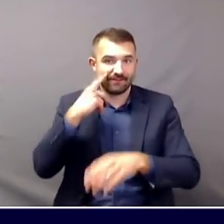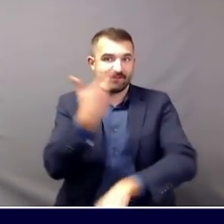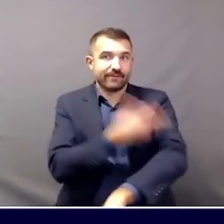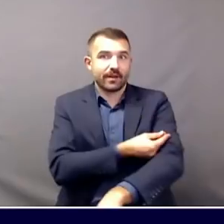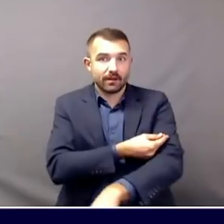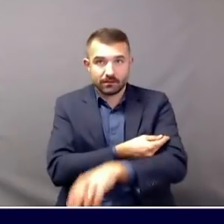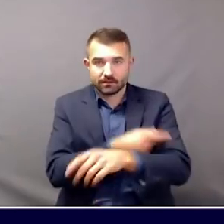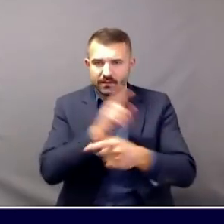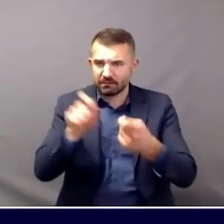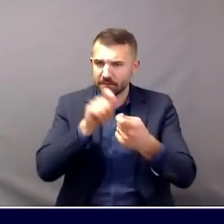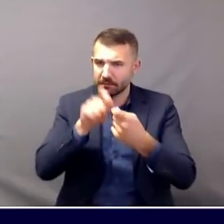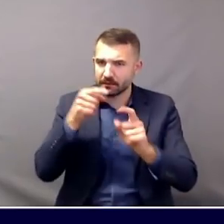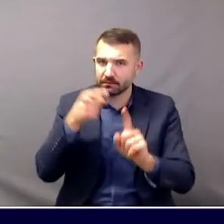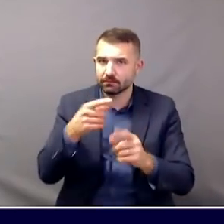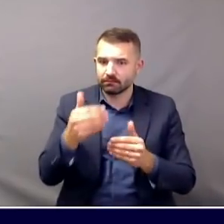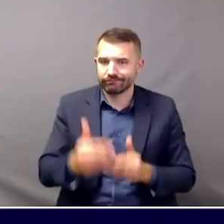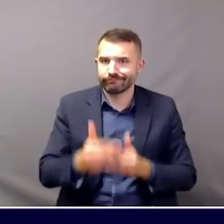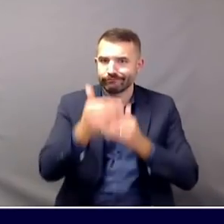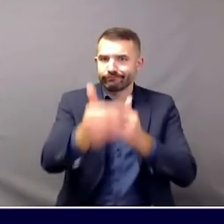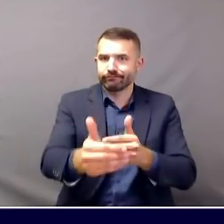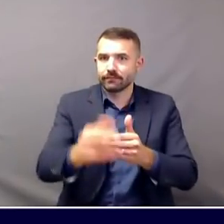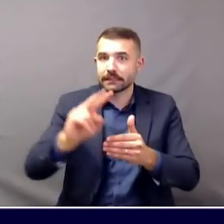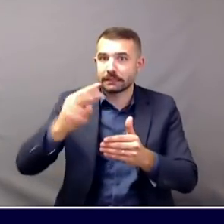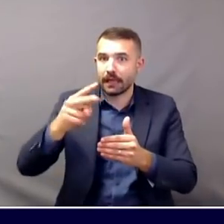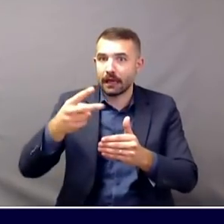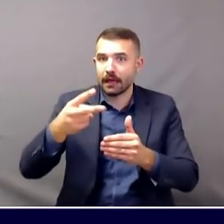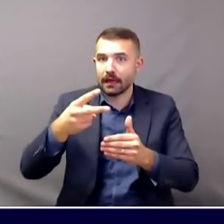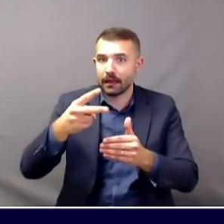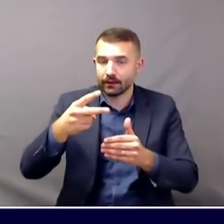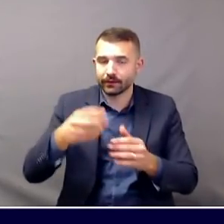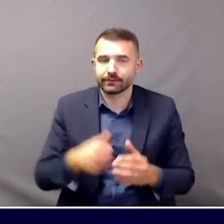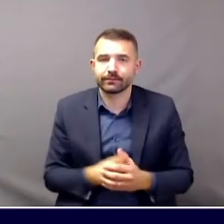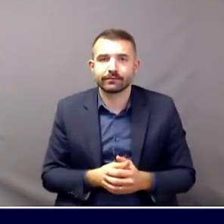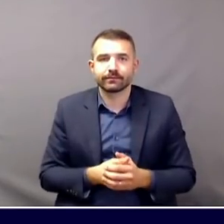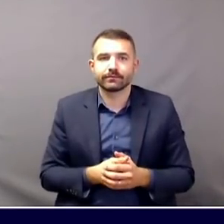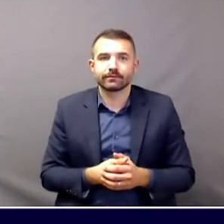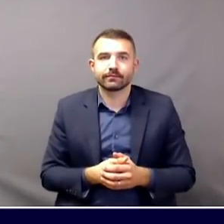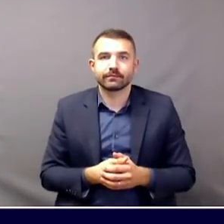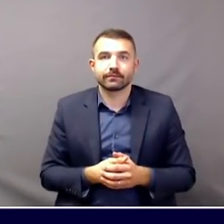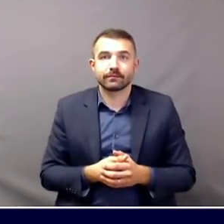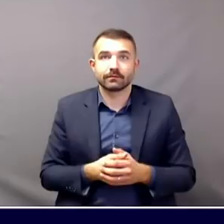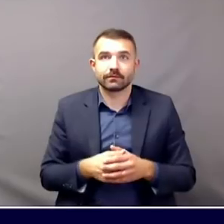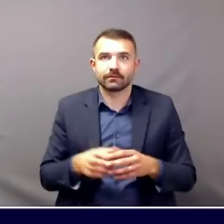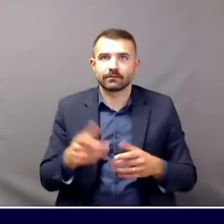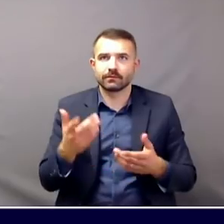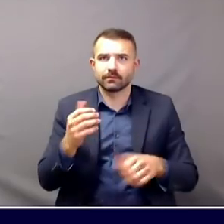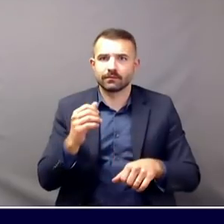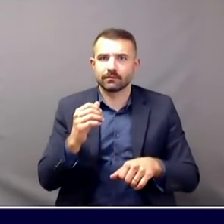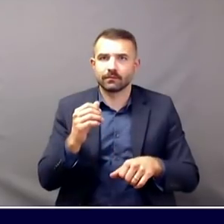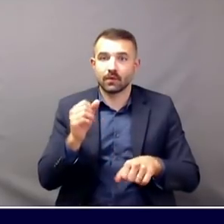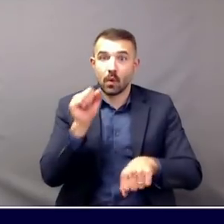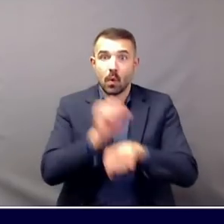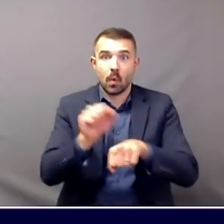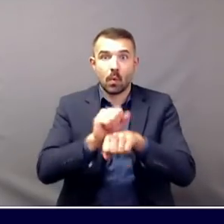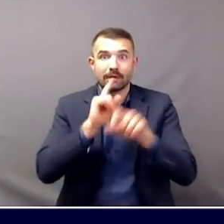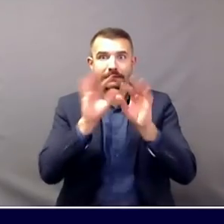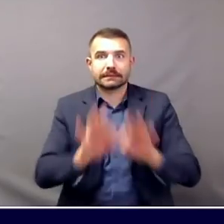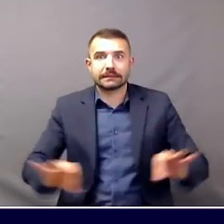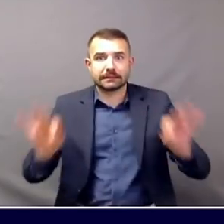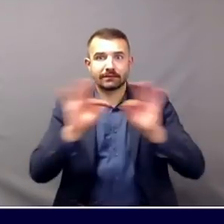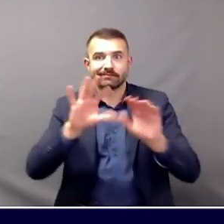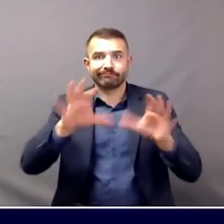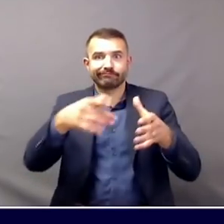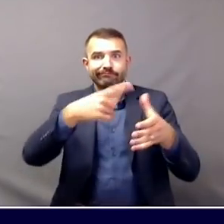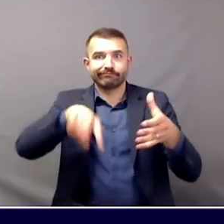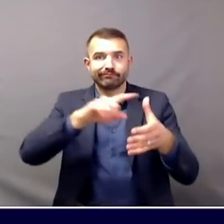critical risk workers, the workers who are both in industries essential to functioning of society and at substantially high risk